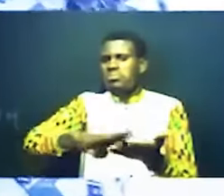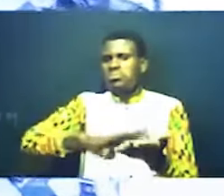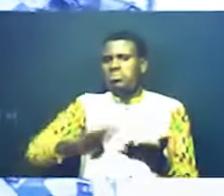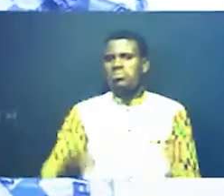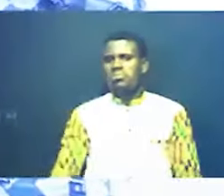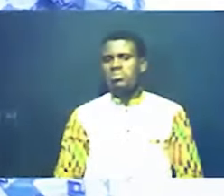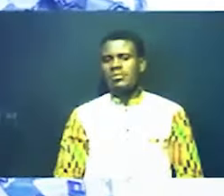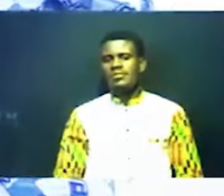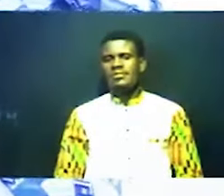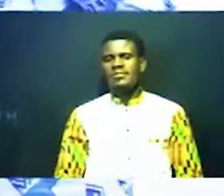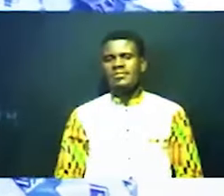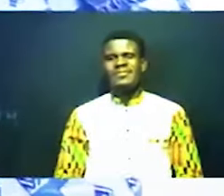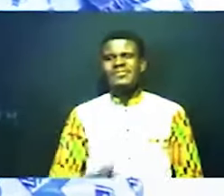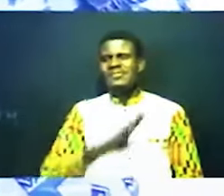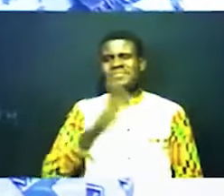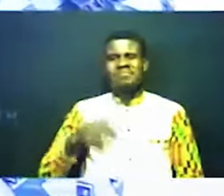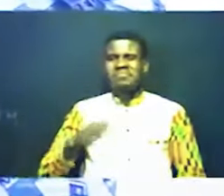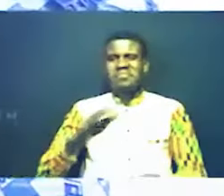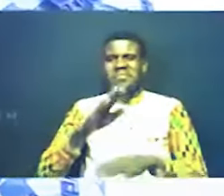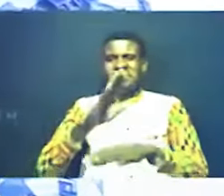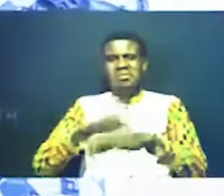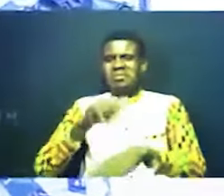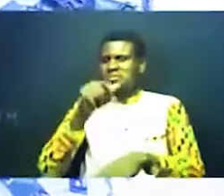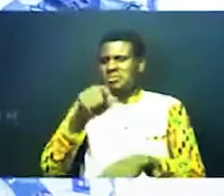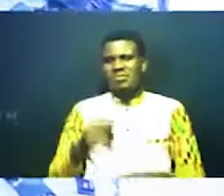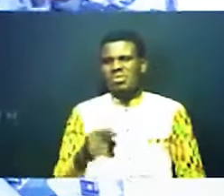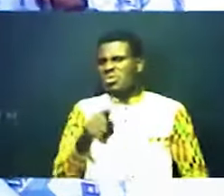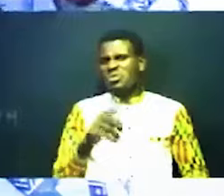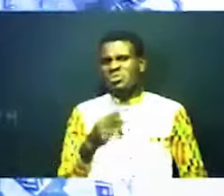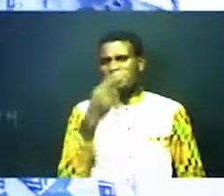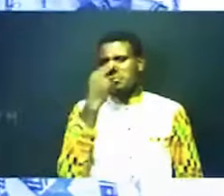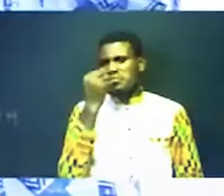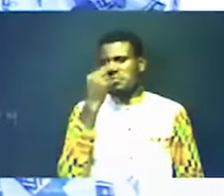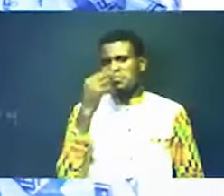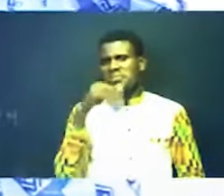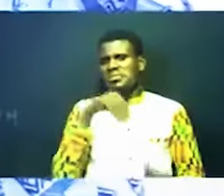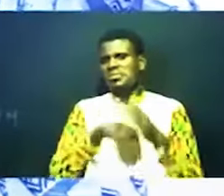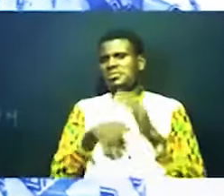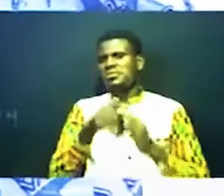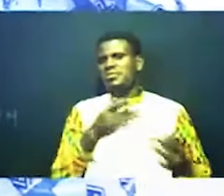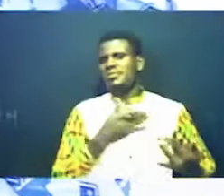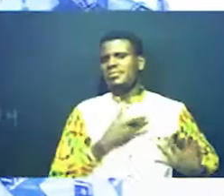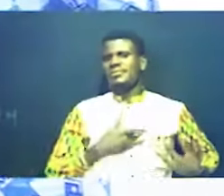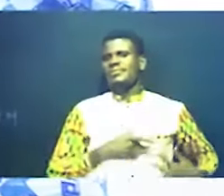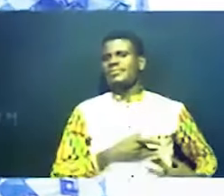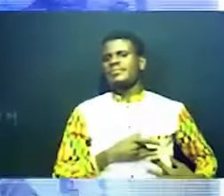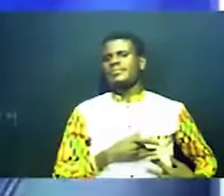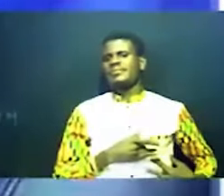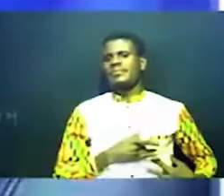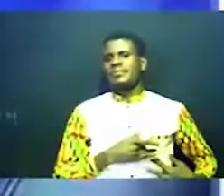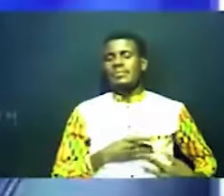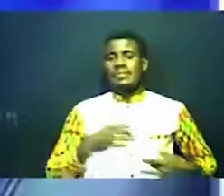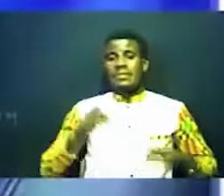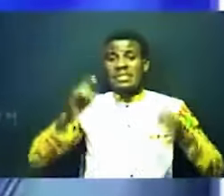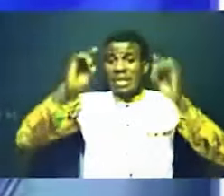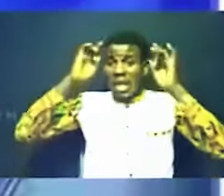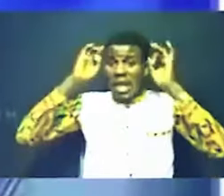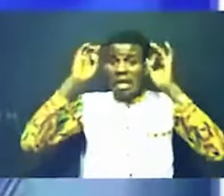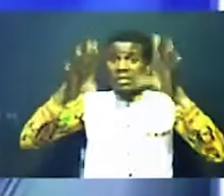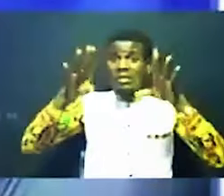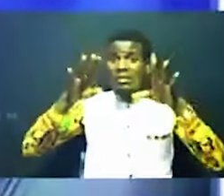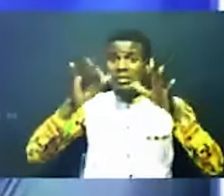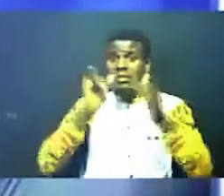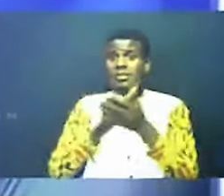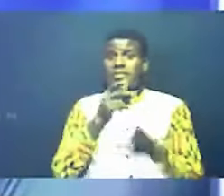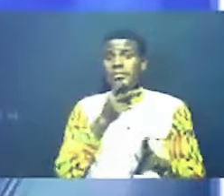efreye mienu obi amfremo. You see, they are joking with danger. Hey, what the eja edi agro? It is dangerous to hold on